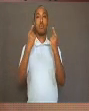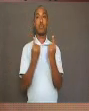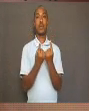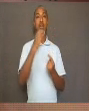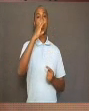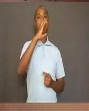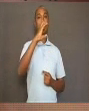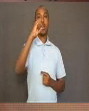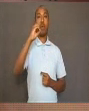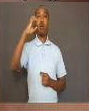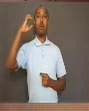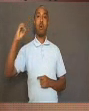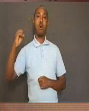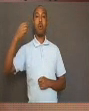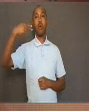COOH